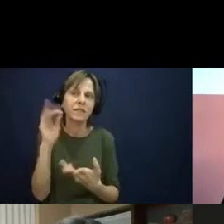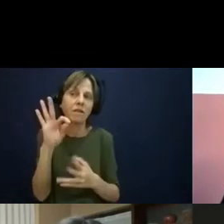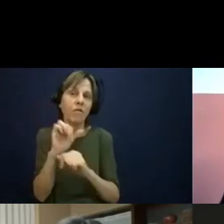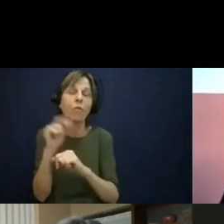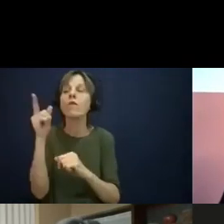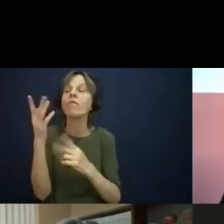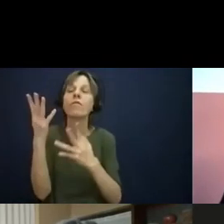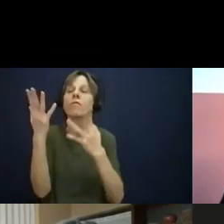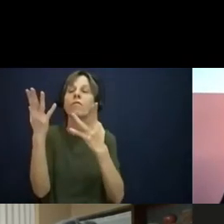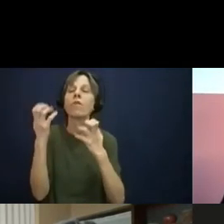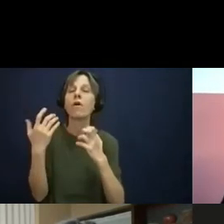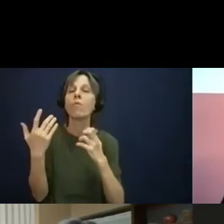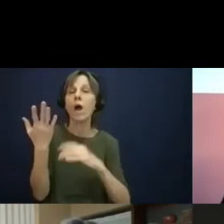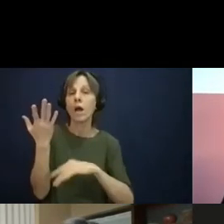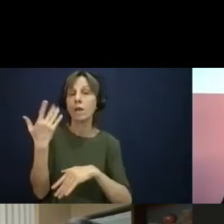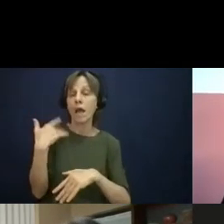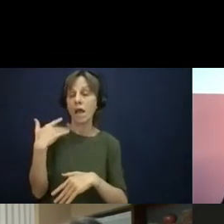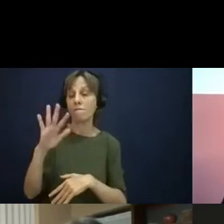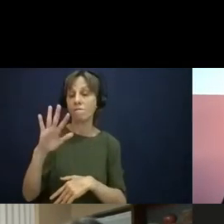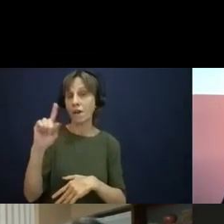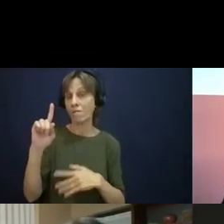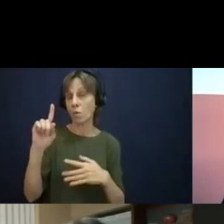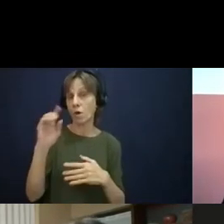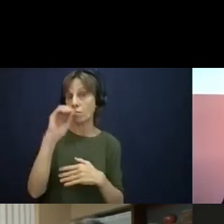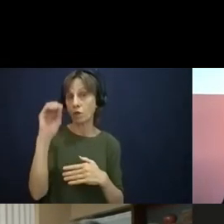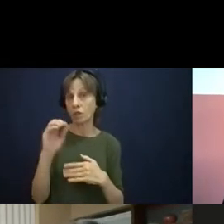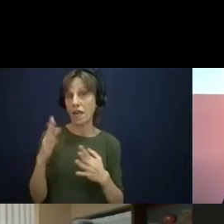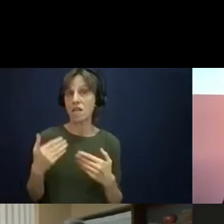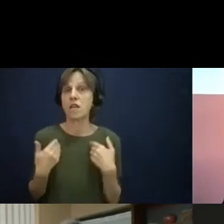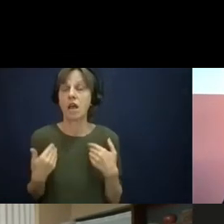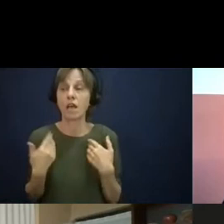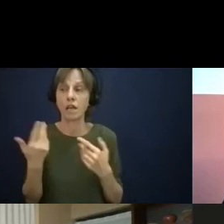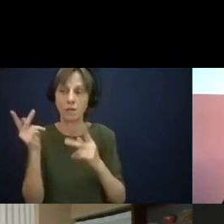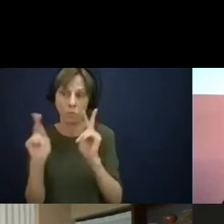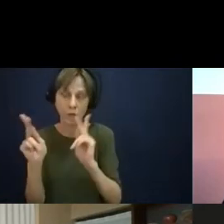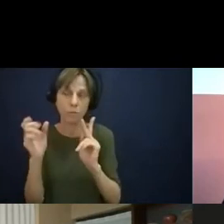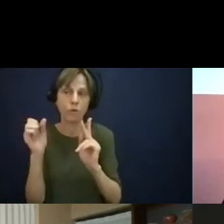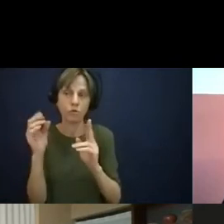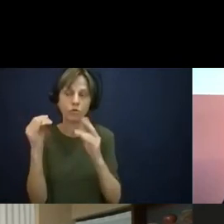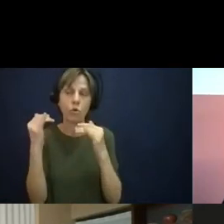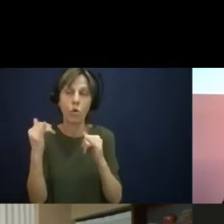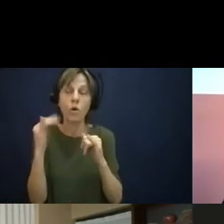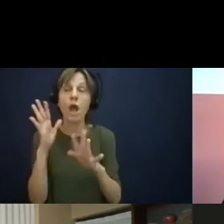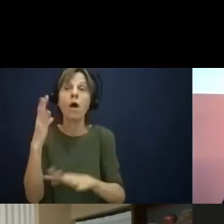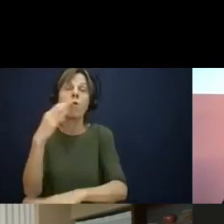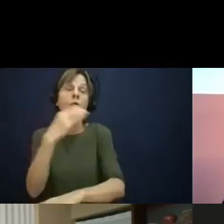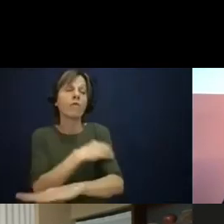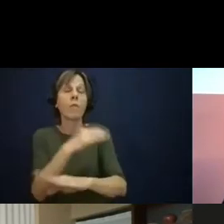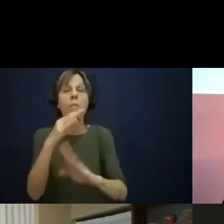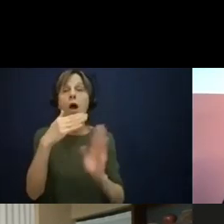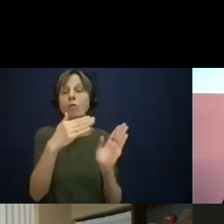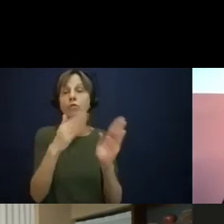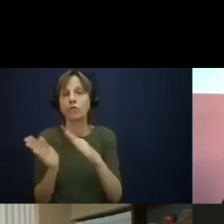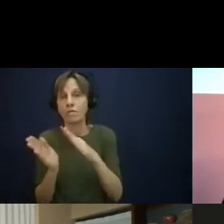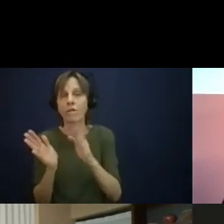to reconstitute to have 51% young people, so that now we're shifting power from folks that don't know